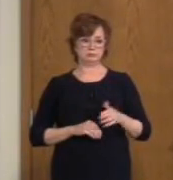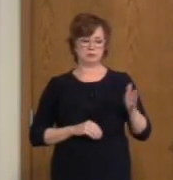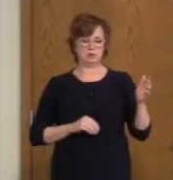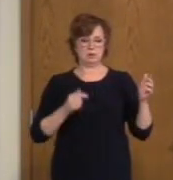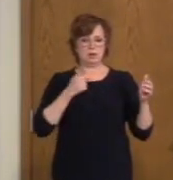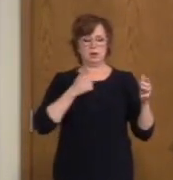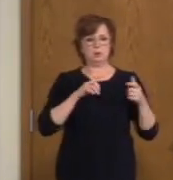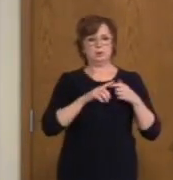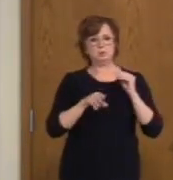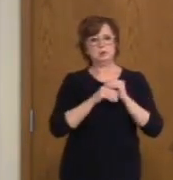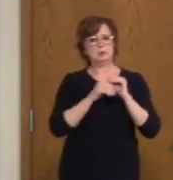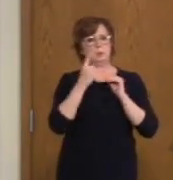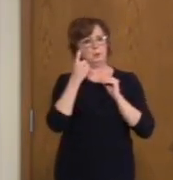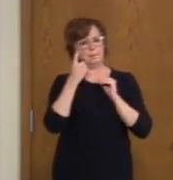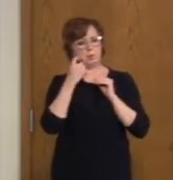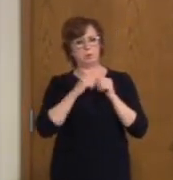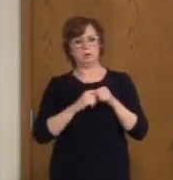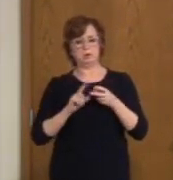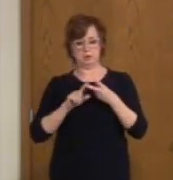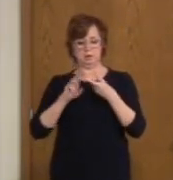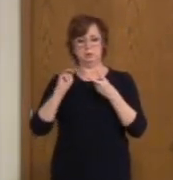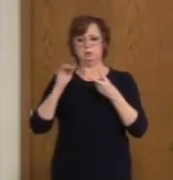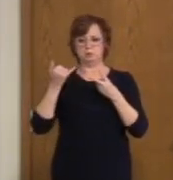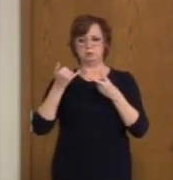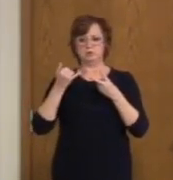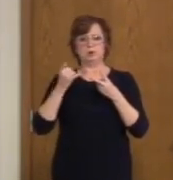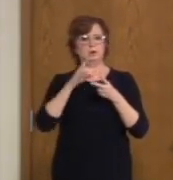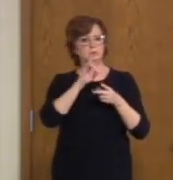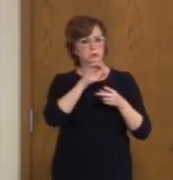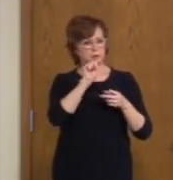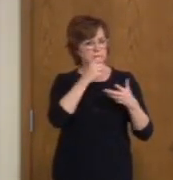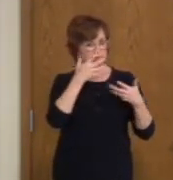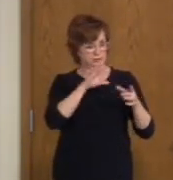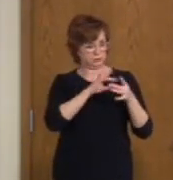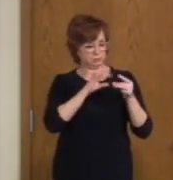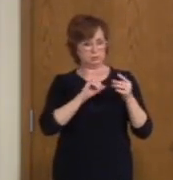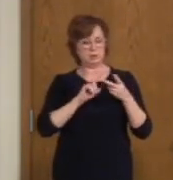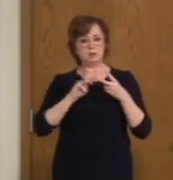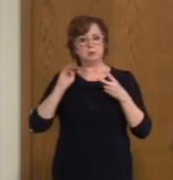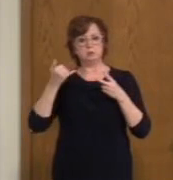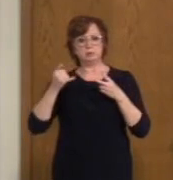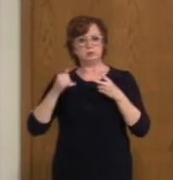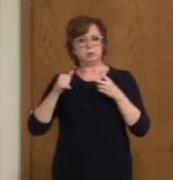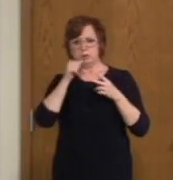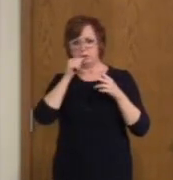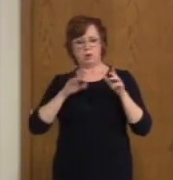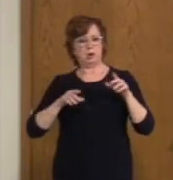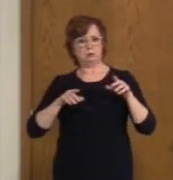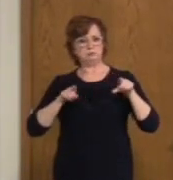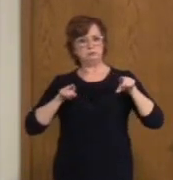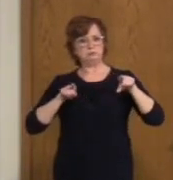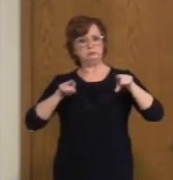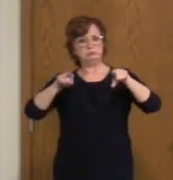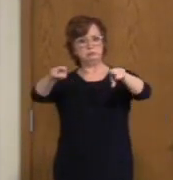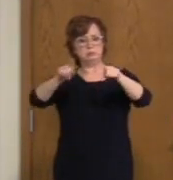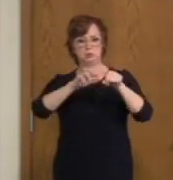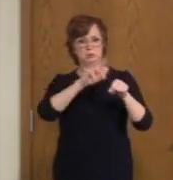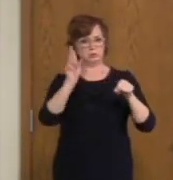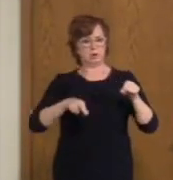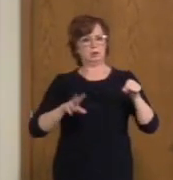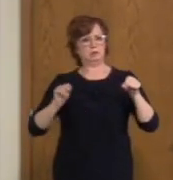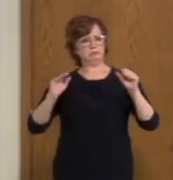would just add to that, Moose Jaw, as Dr. Shahab also mentioned in his opening comments, is not yet at the level that Regina is at.